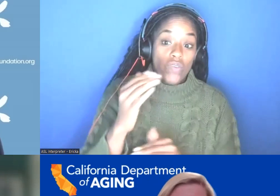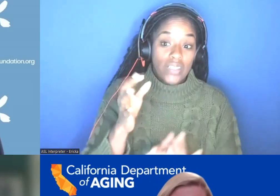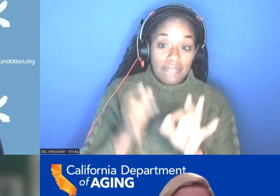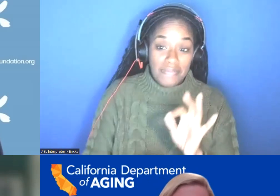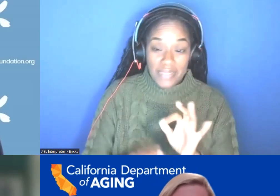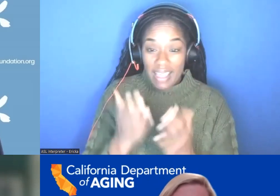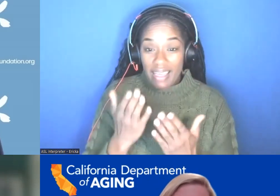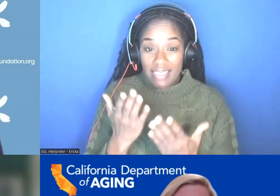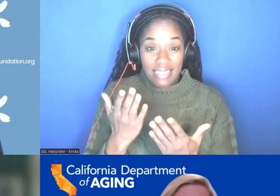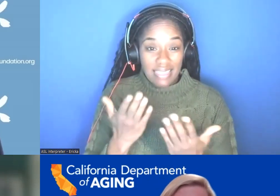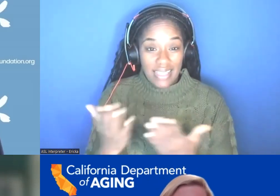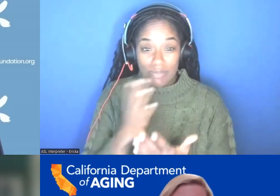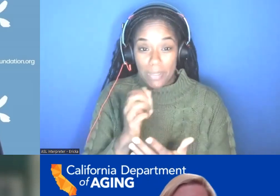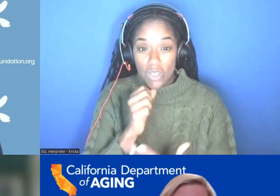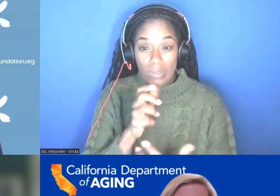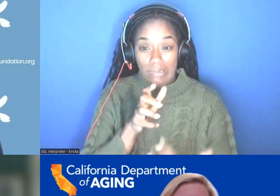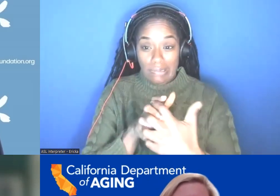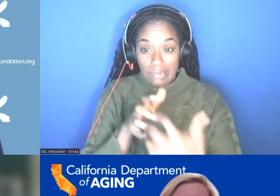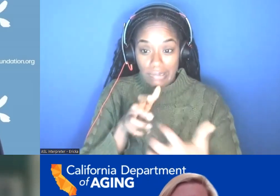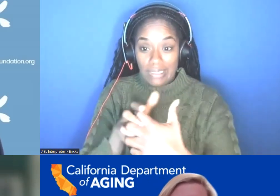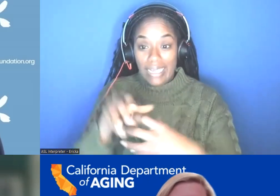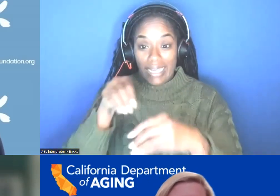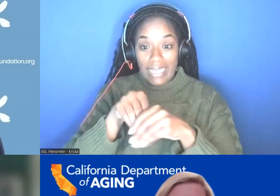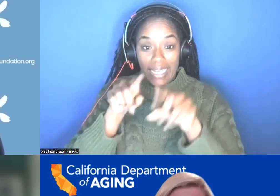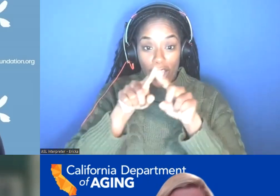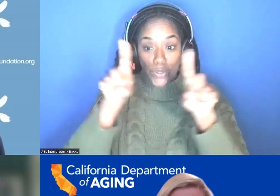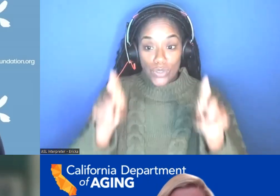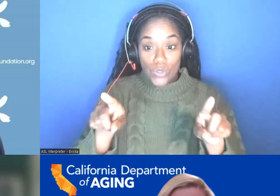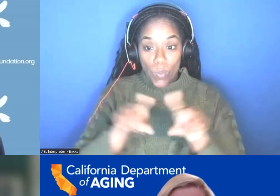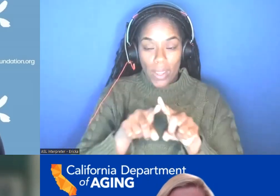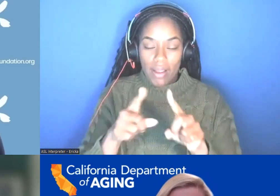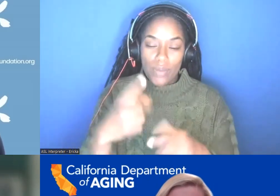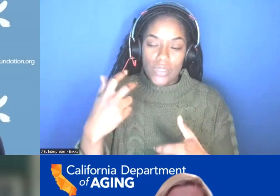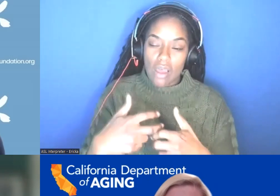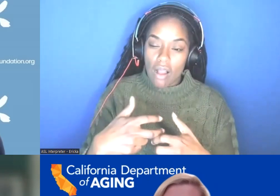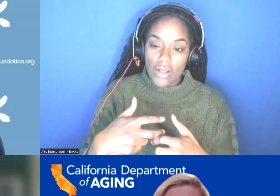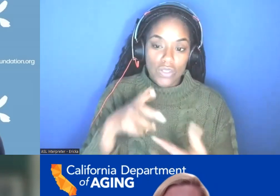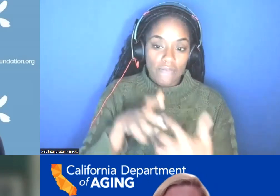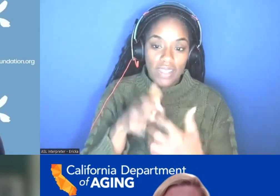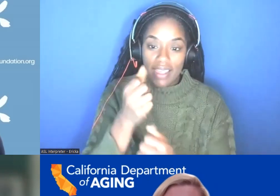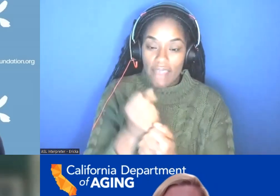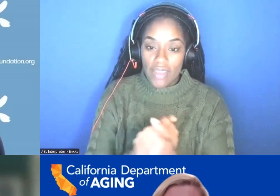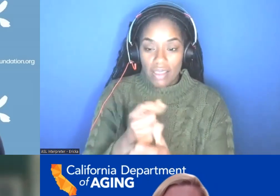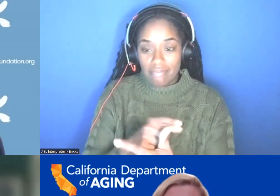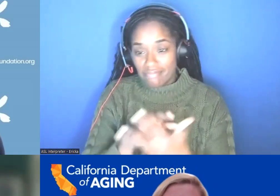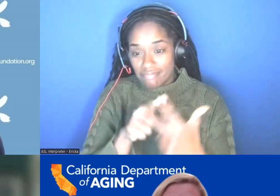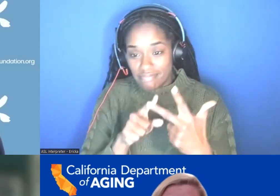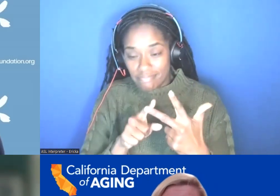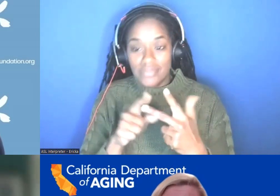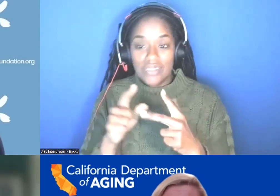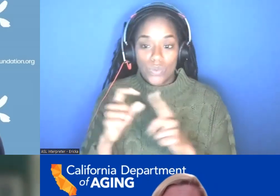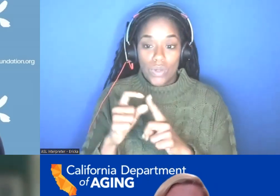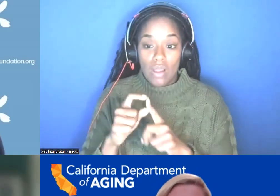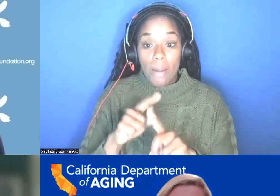squarely. It was hard to fit everything into one of those three terms, but we hear you loud and clear that the